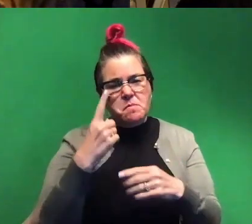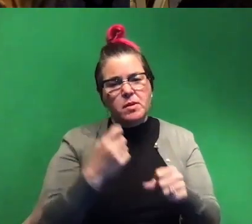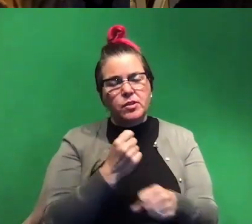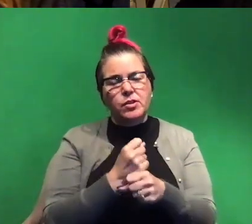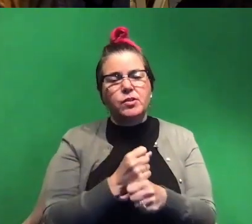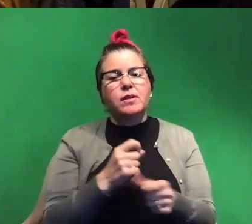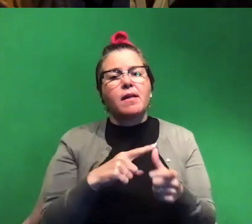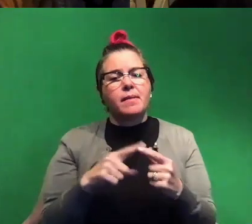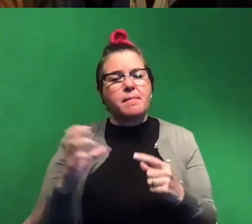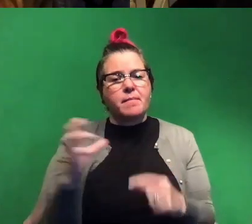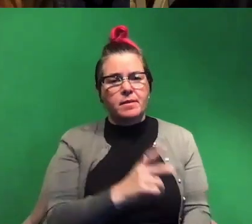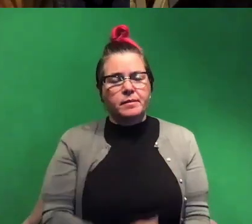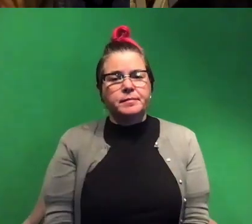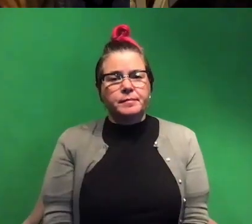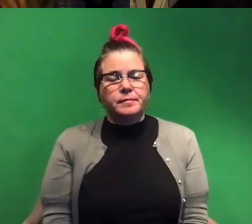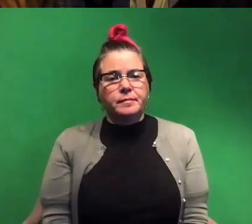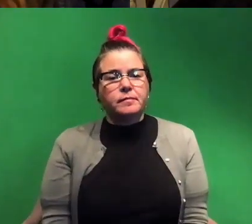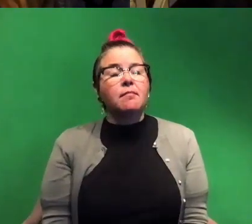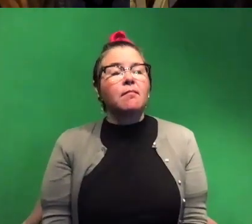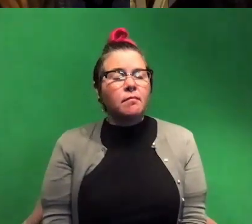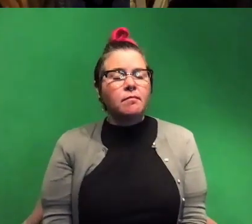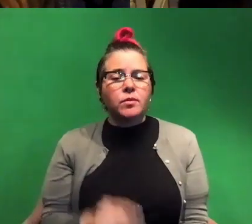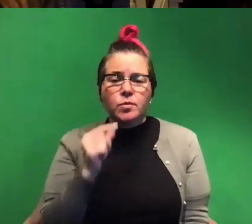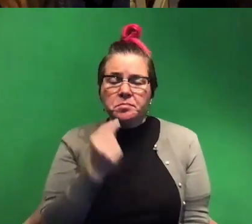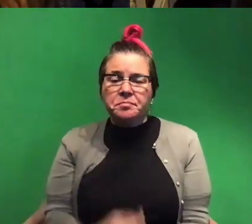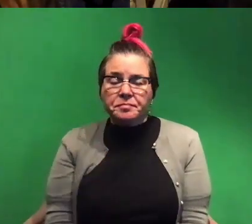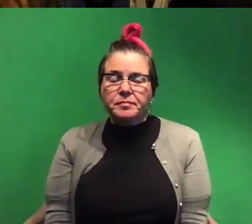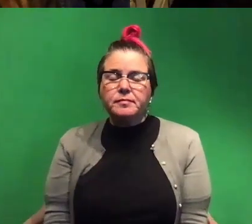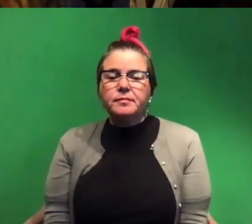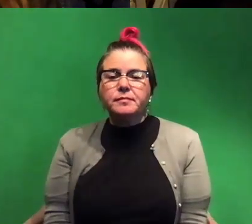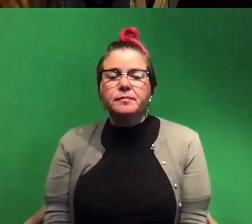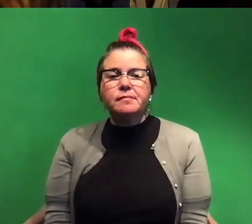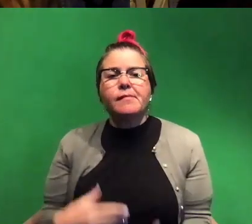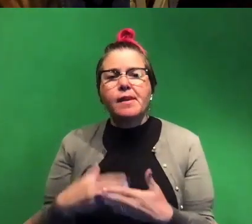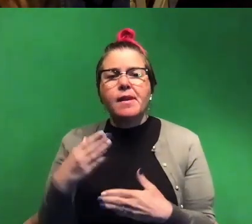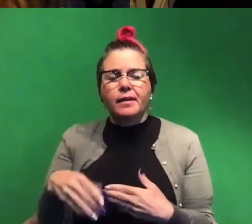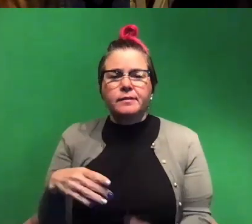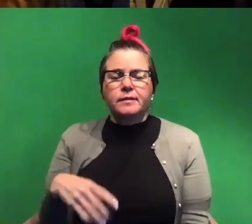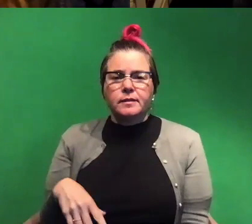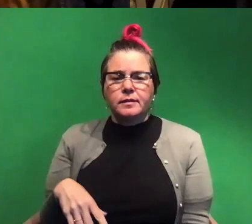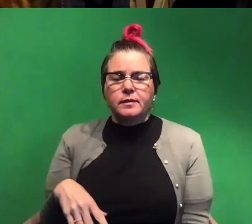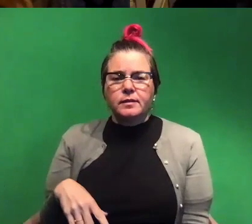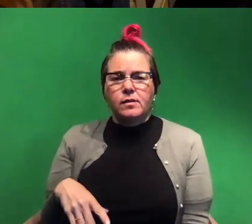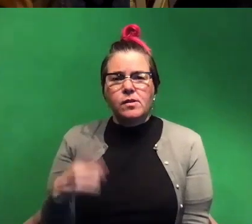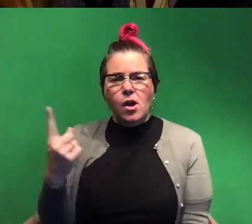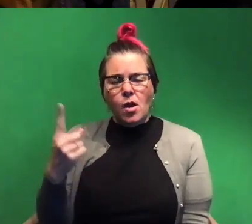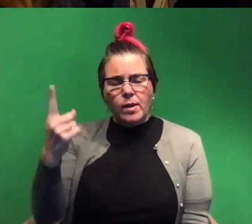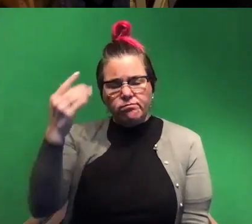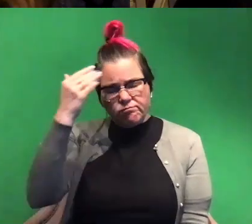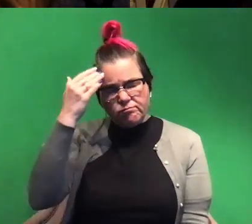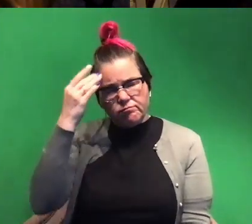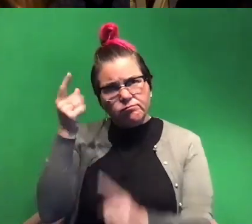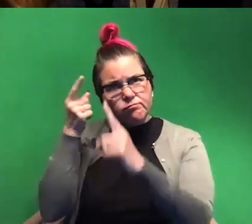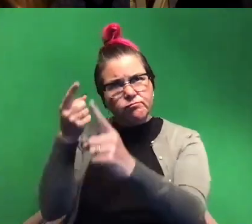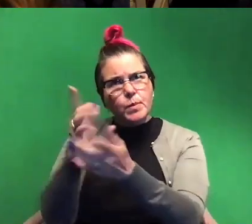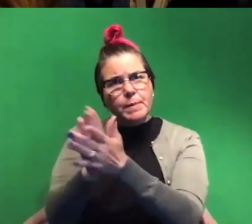we would come back. Cool. Sounds good. Next question. Did you always know that you wanted to be a scientist when